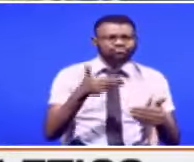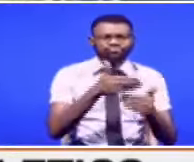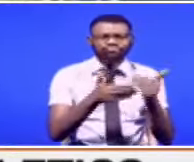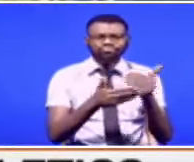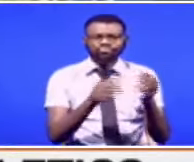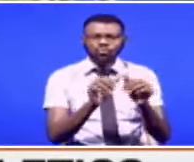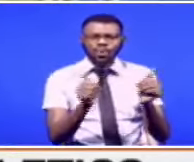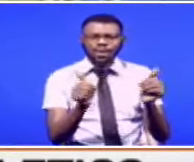work as a team.